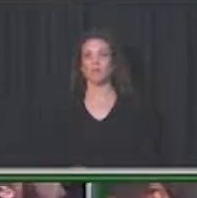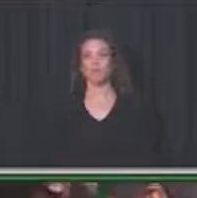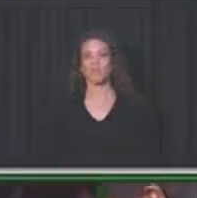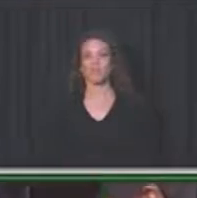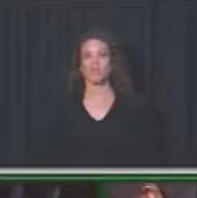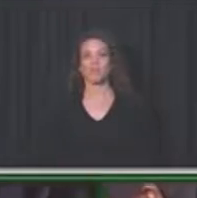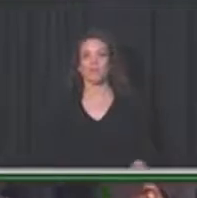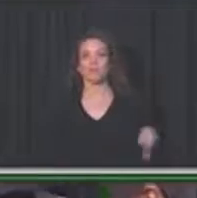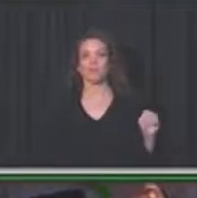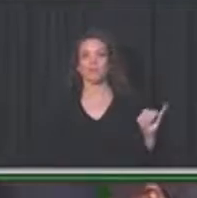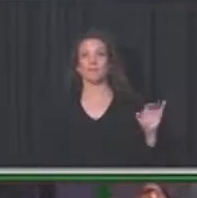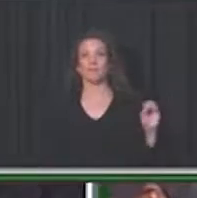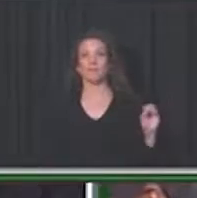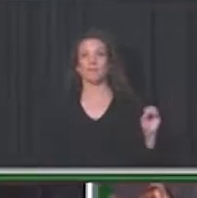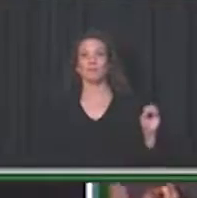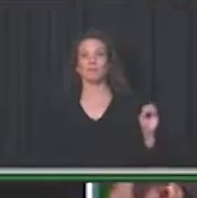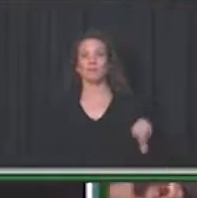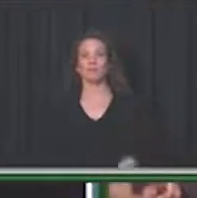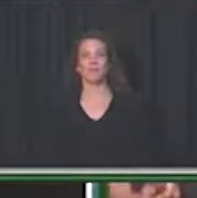Mario Herrera.